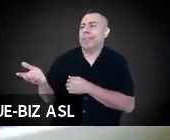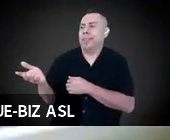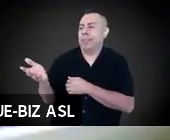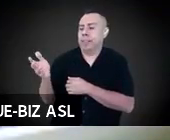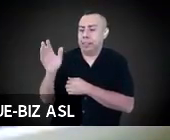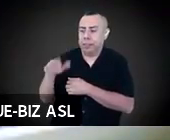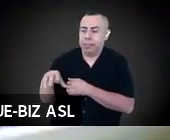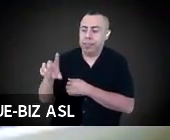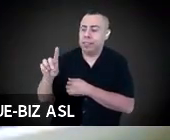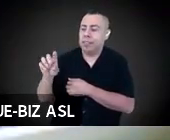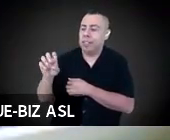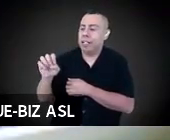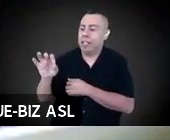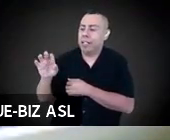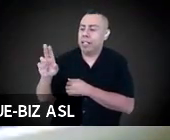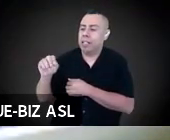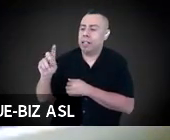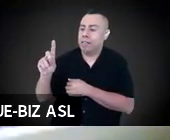defunding police